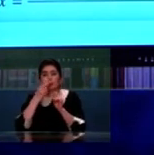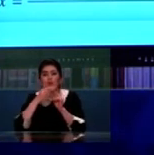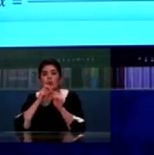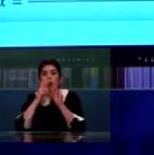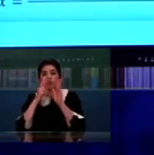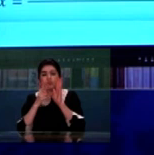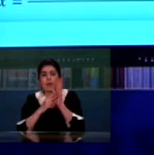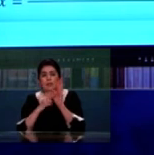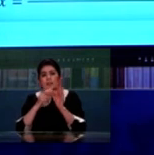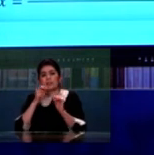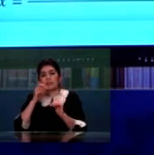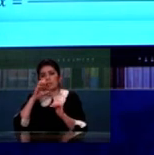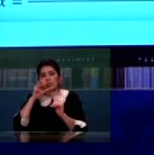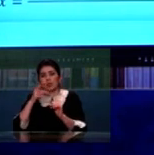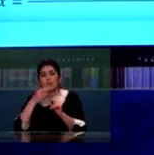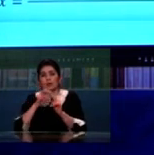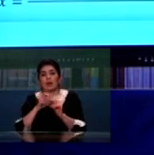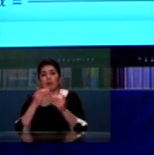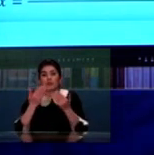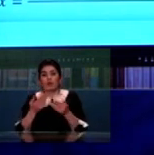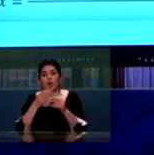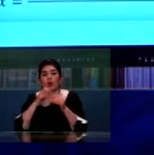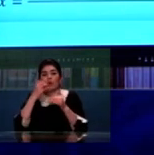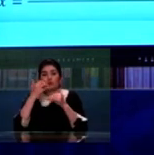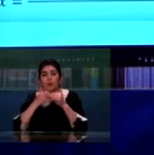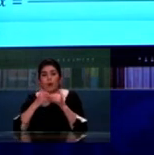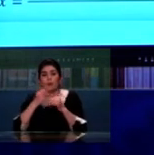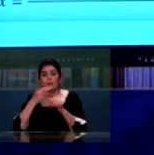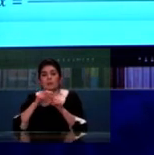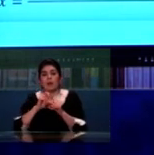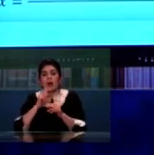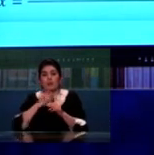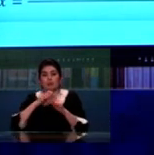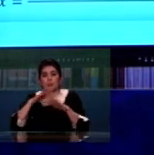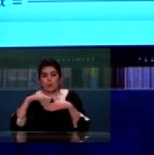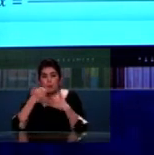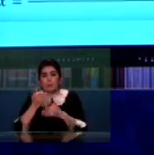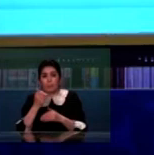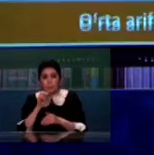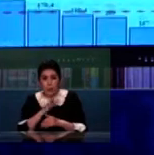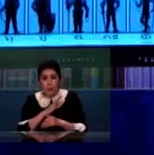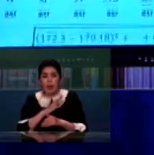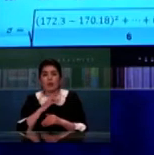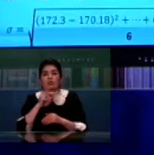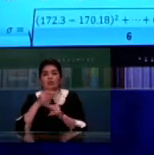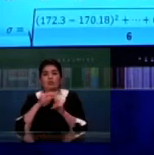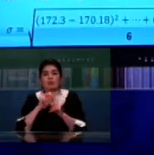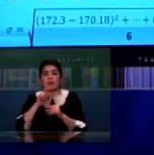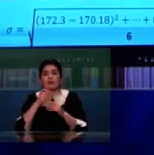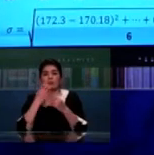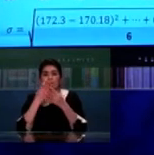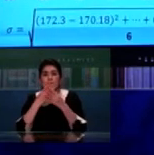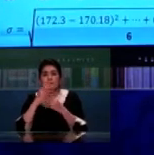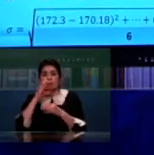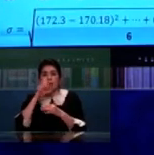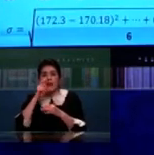170.18 sm'ni tashkil qildi. Bu o'rtacha bo'yni xarakterlab beradimi? Keling, sxemaga